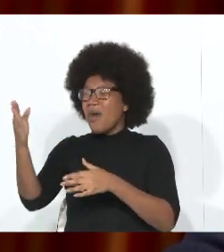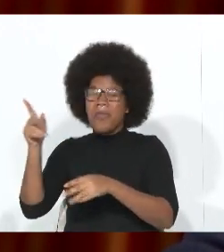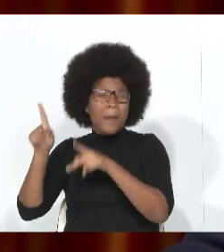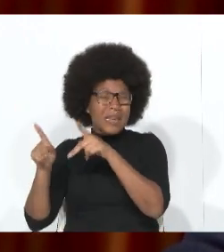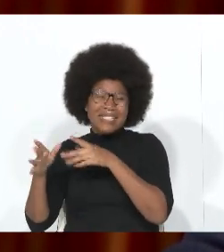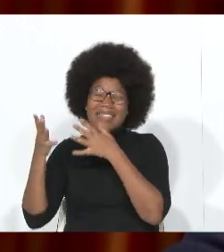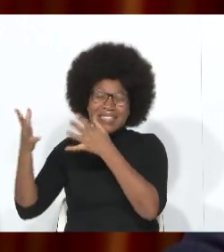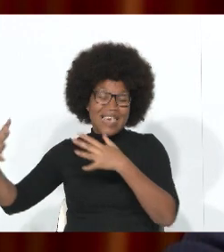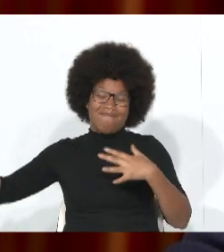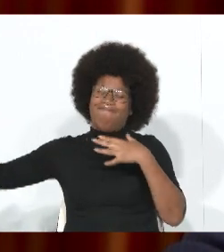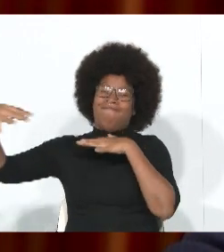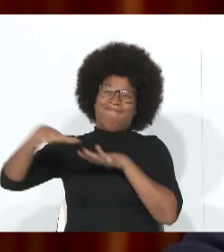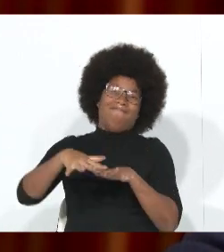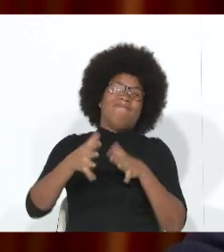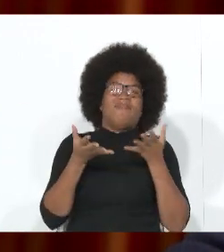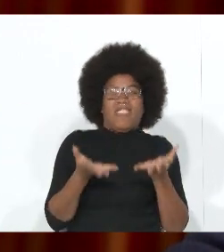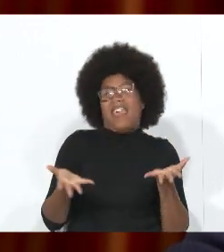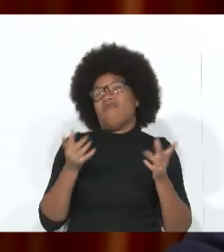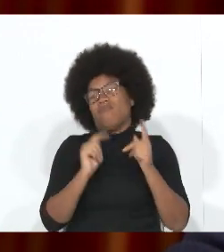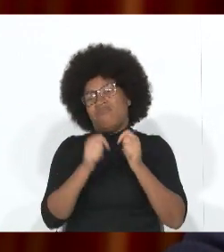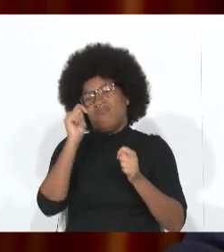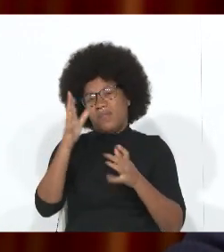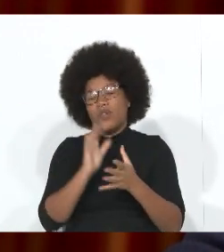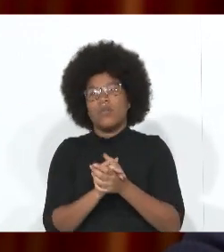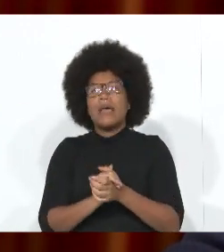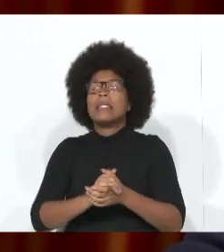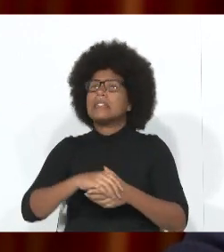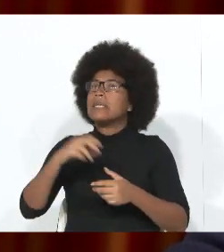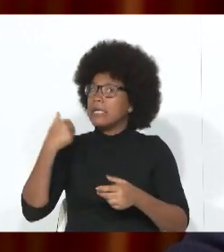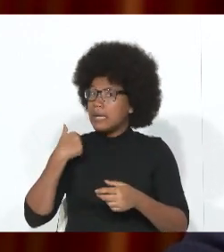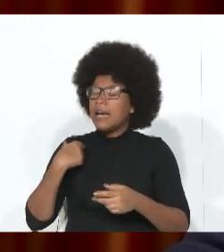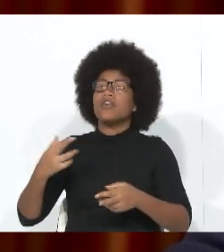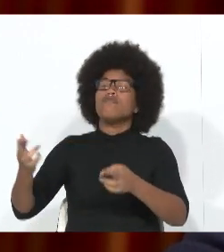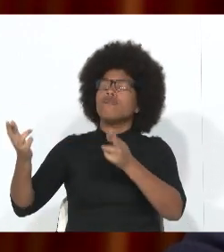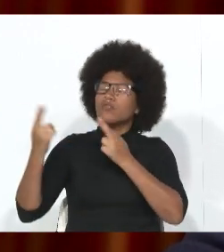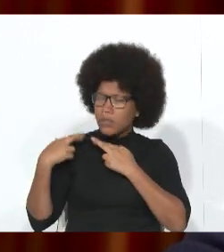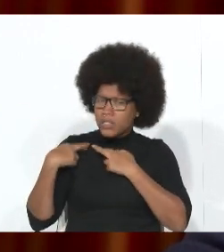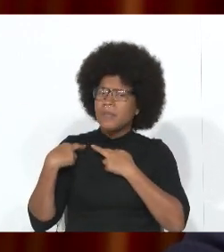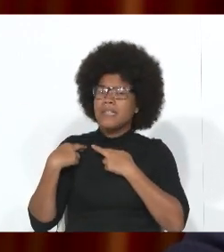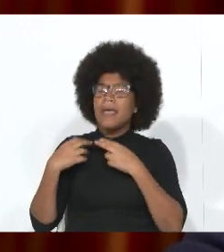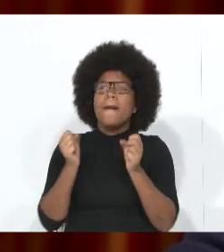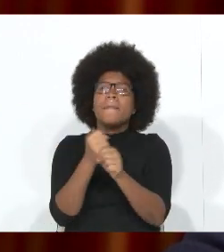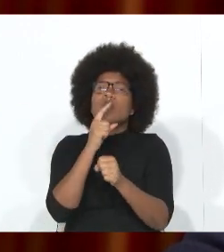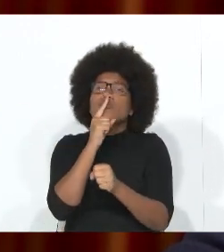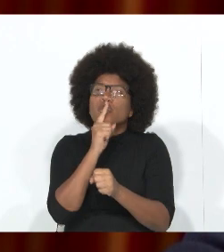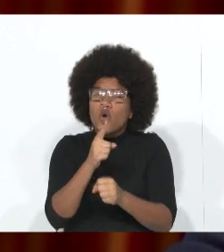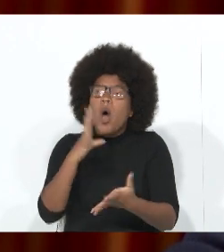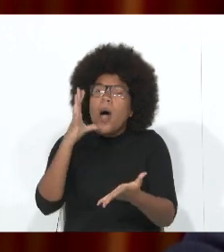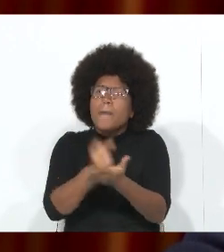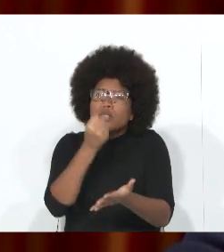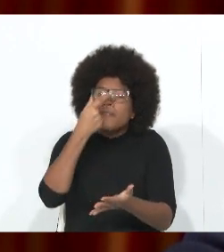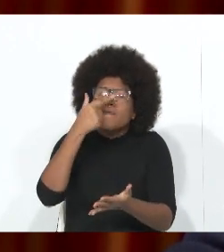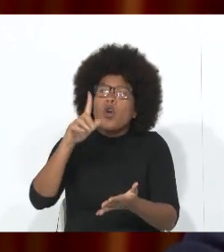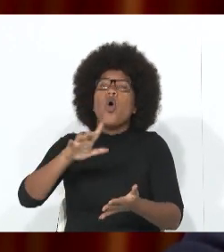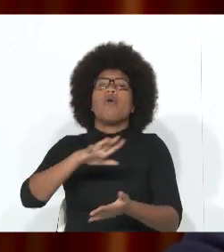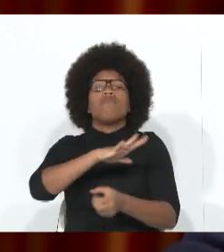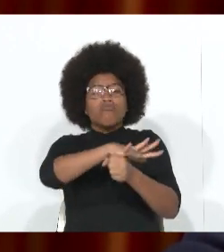the duty to provide very significant opportunities for the development of local culture through